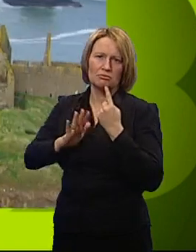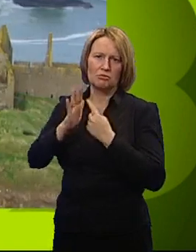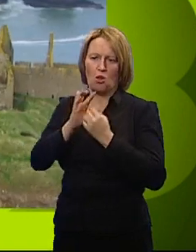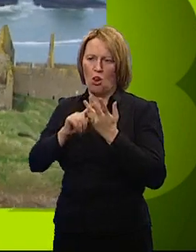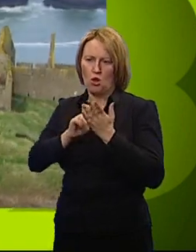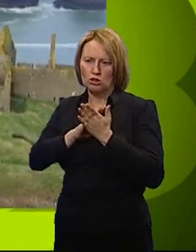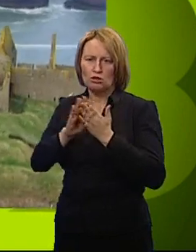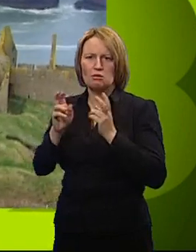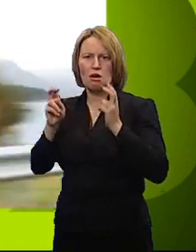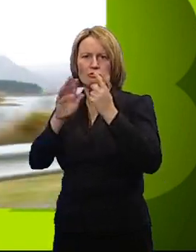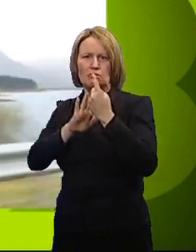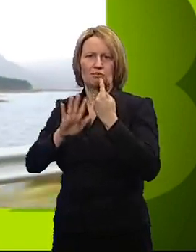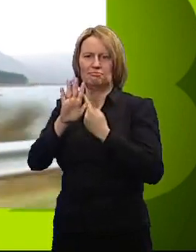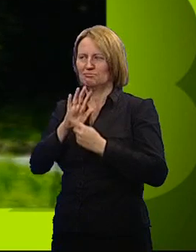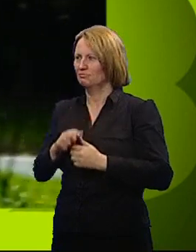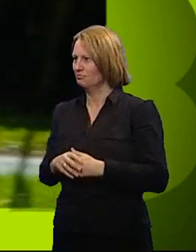lochs and castles.